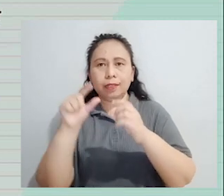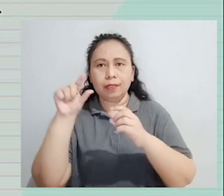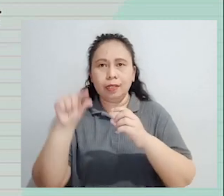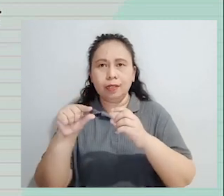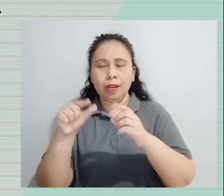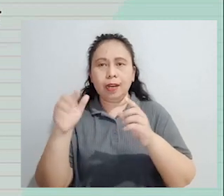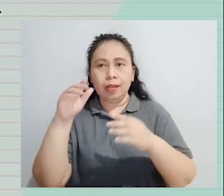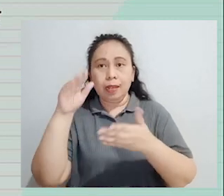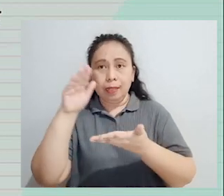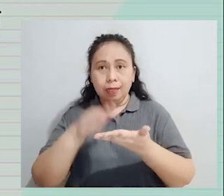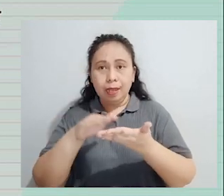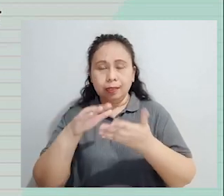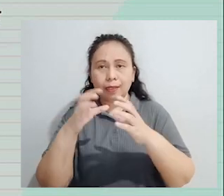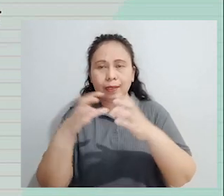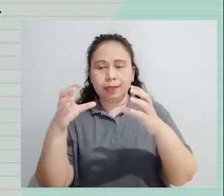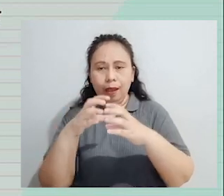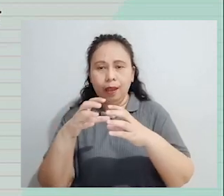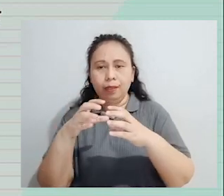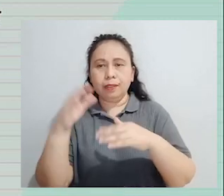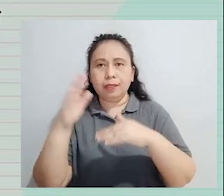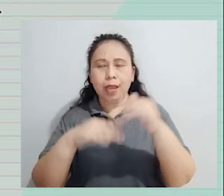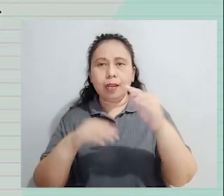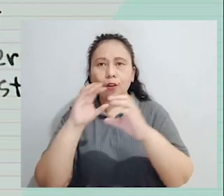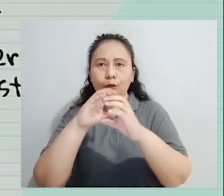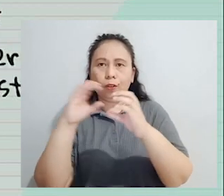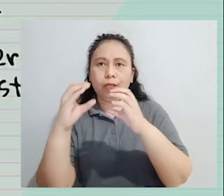less dense than the continental crust.